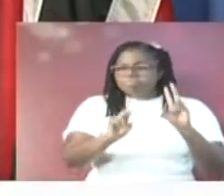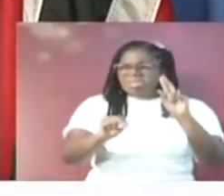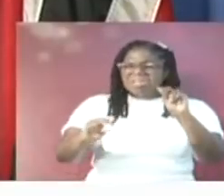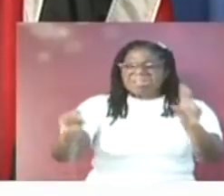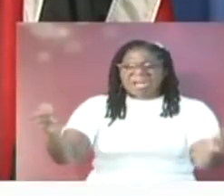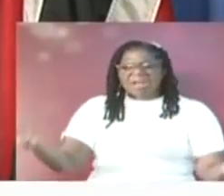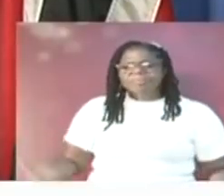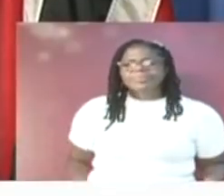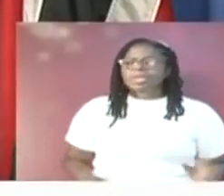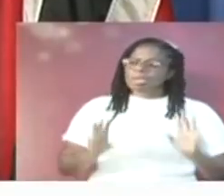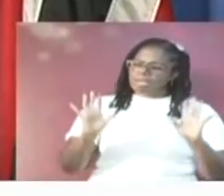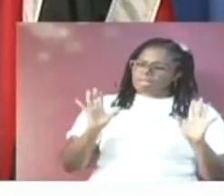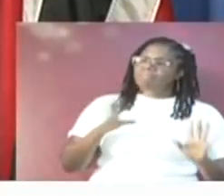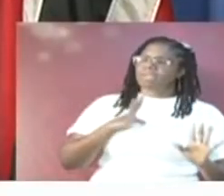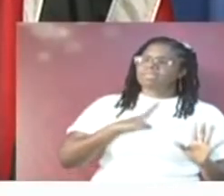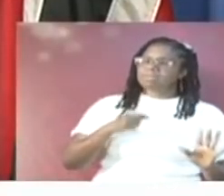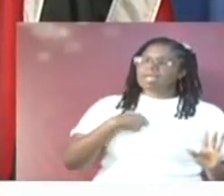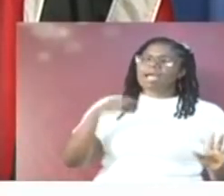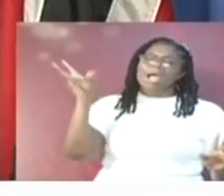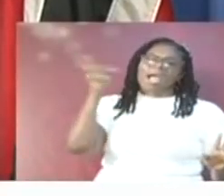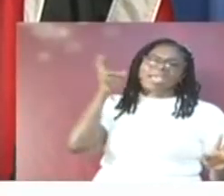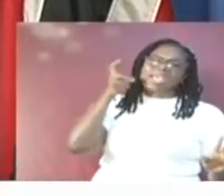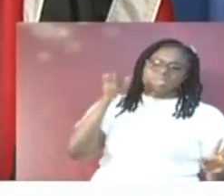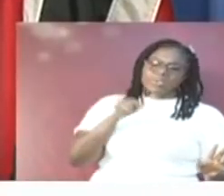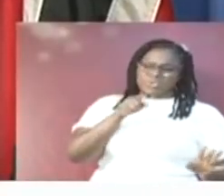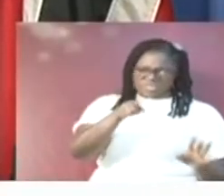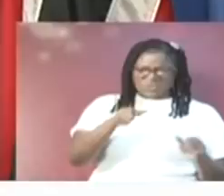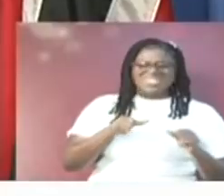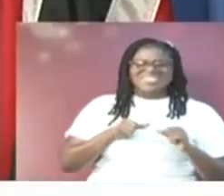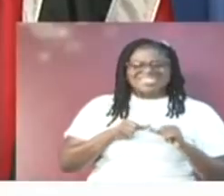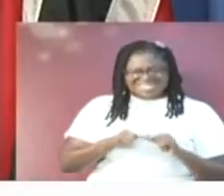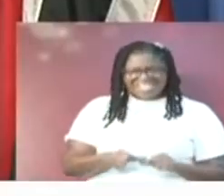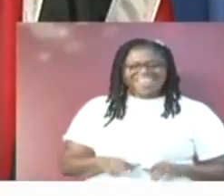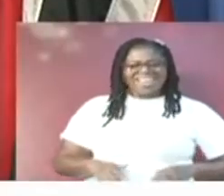you because you are still alive.